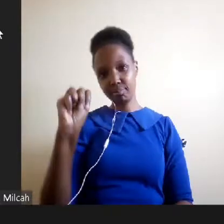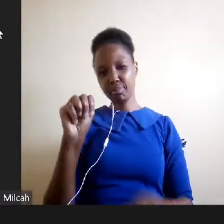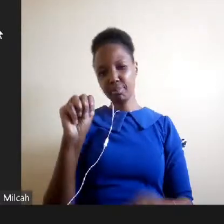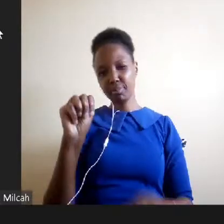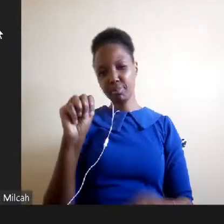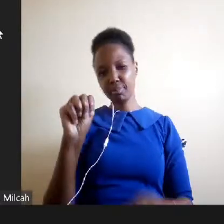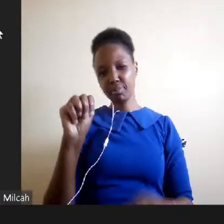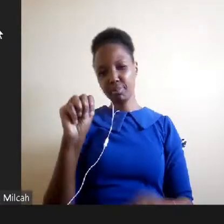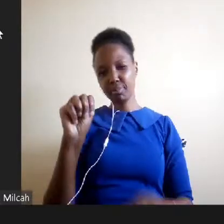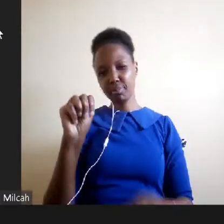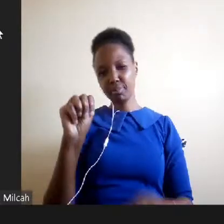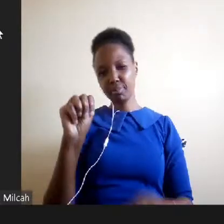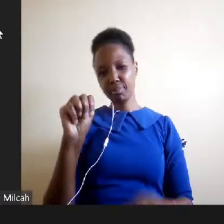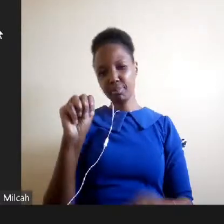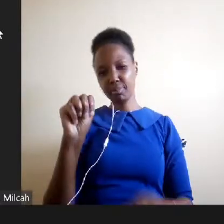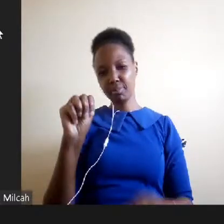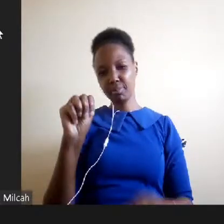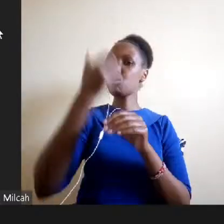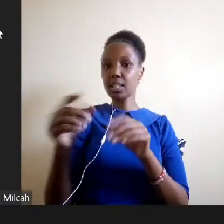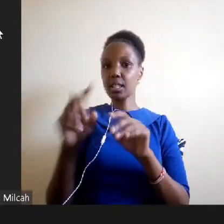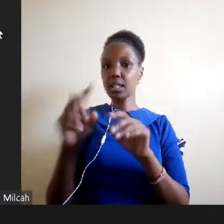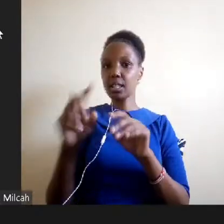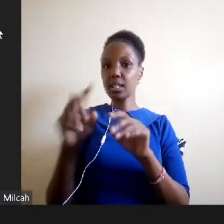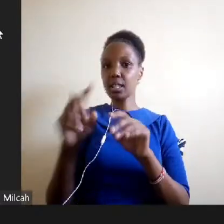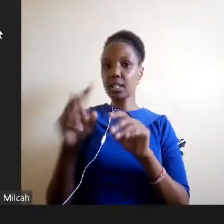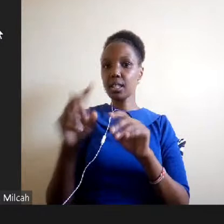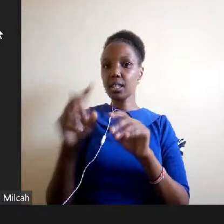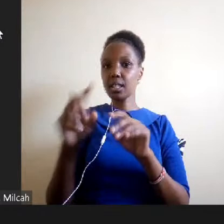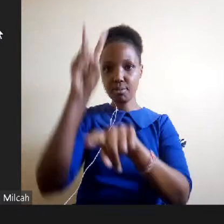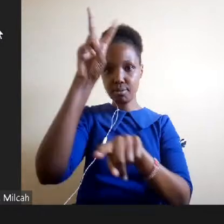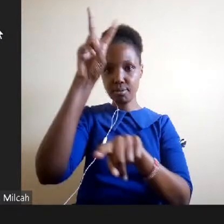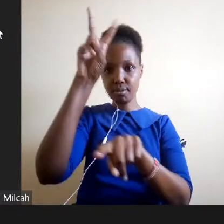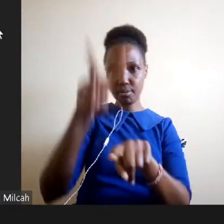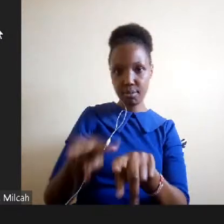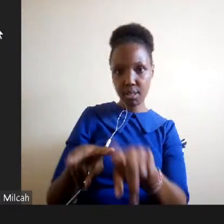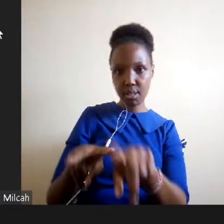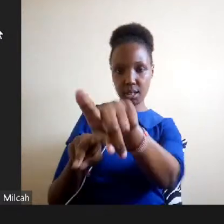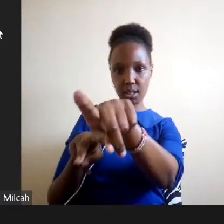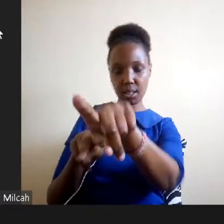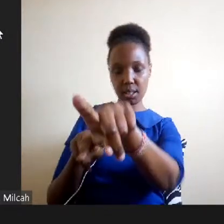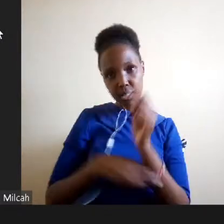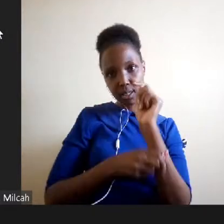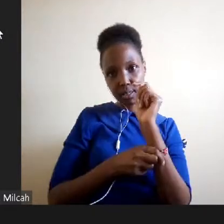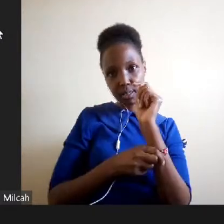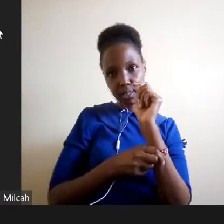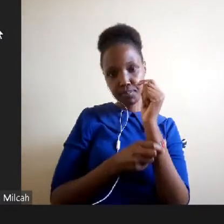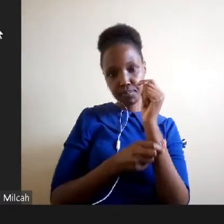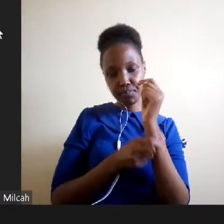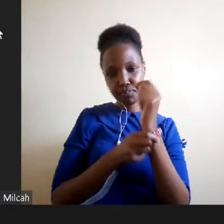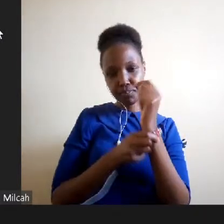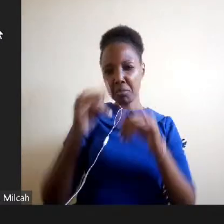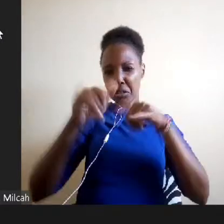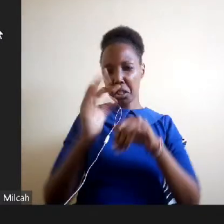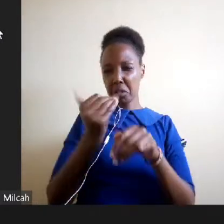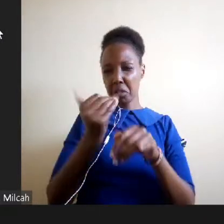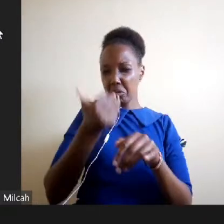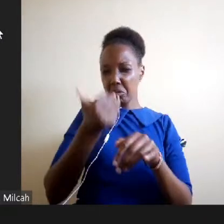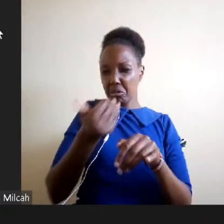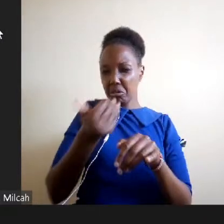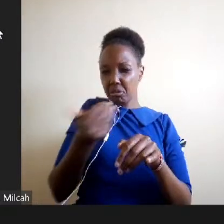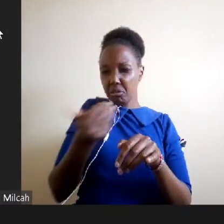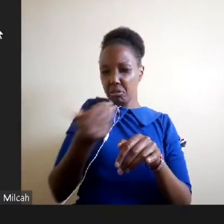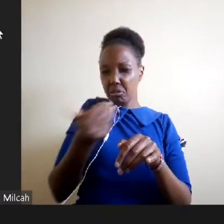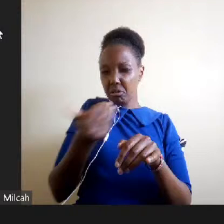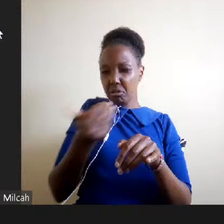as sites that you would like to block. From here, you may ask Google to try to block mature content, as well as